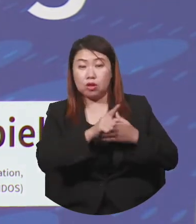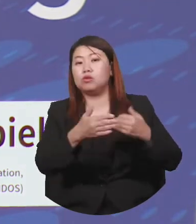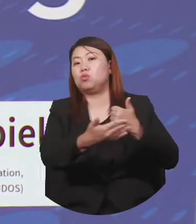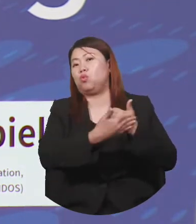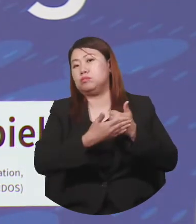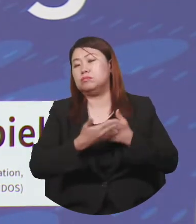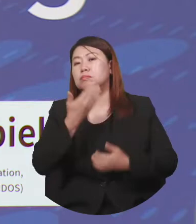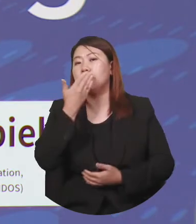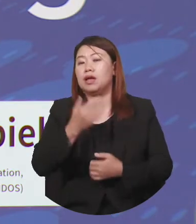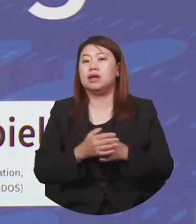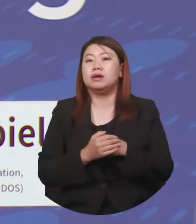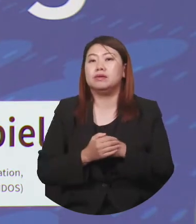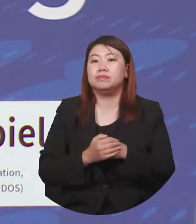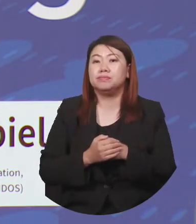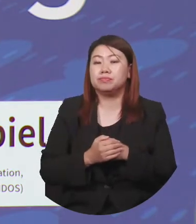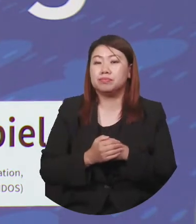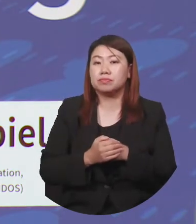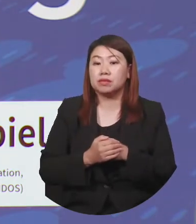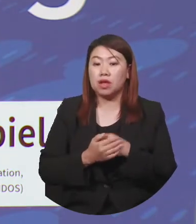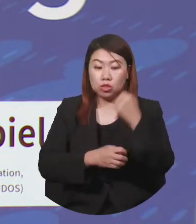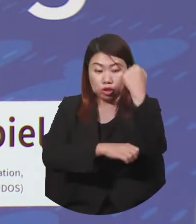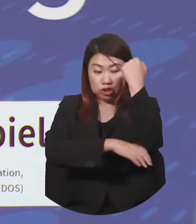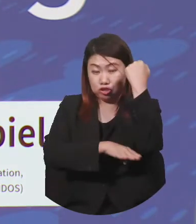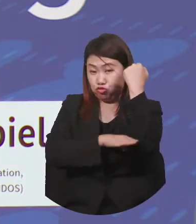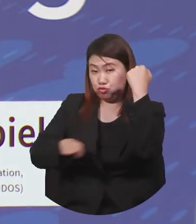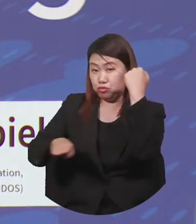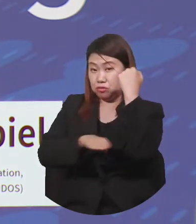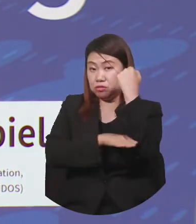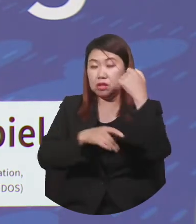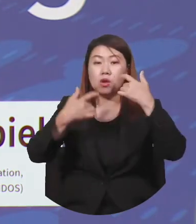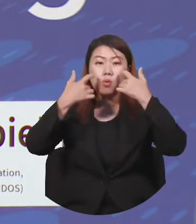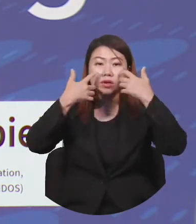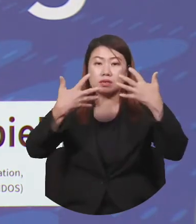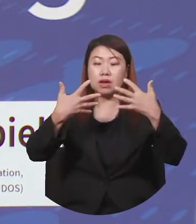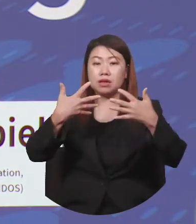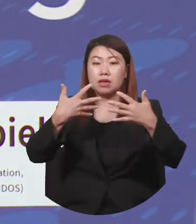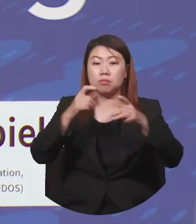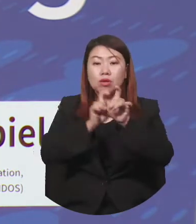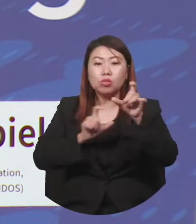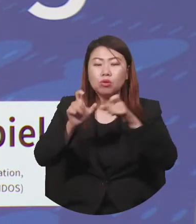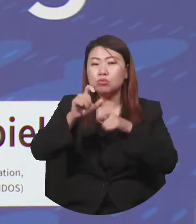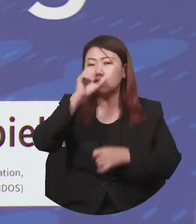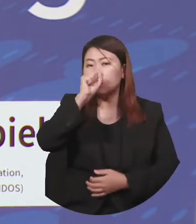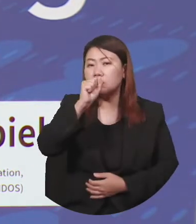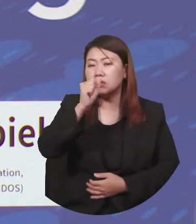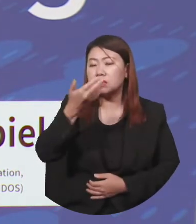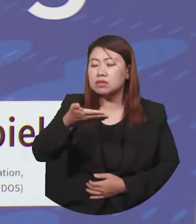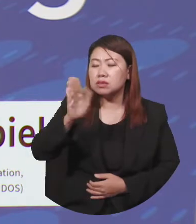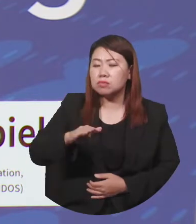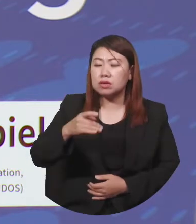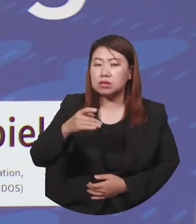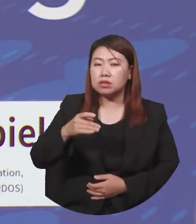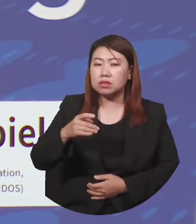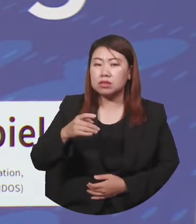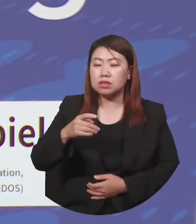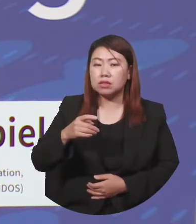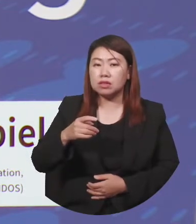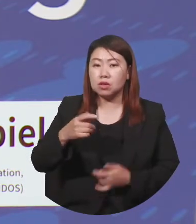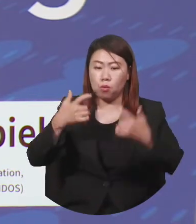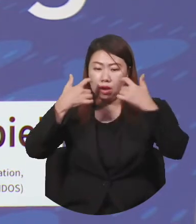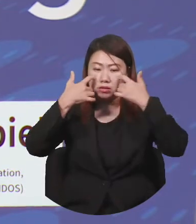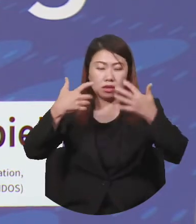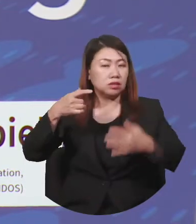case. BRICS group, they do not have a common understanding. IPSA, India, Brazil, South